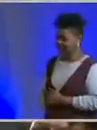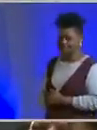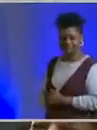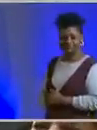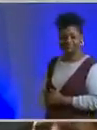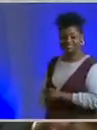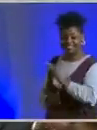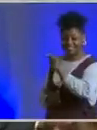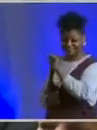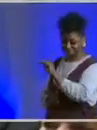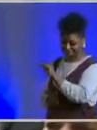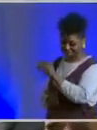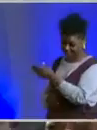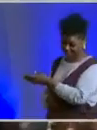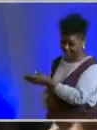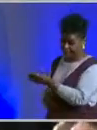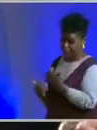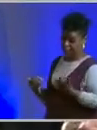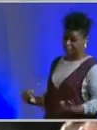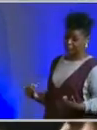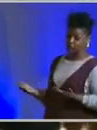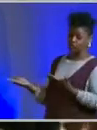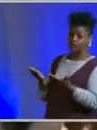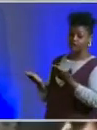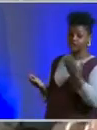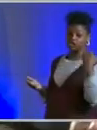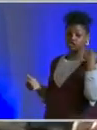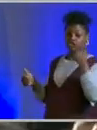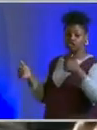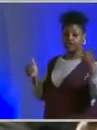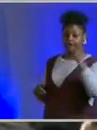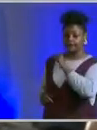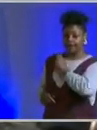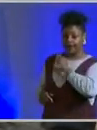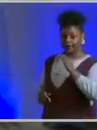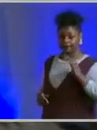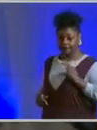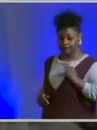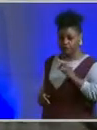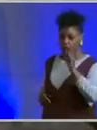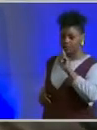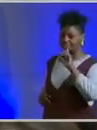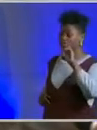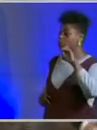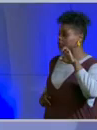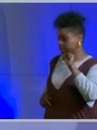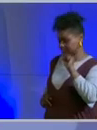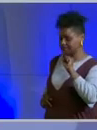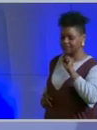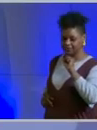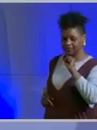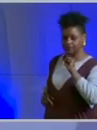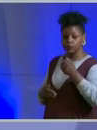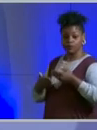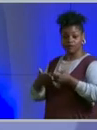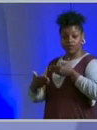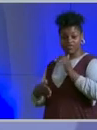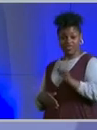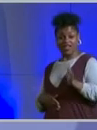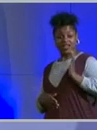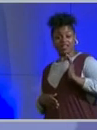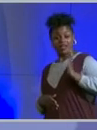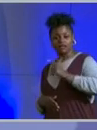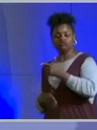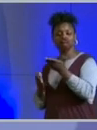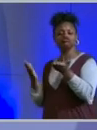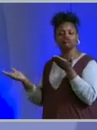Tim is currently serving as the Chief of Staff at the Department of Employment Services, and prior to that, he had been